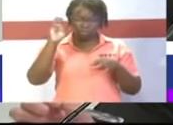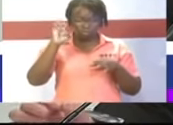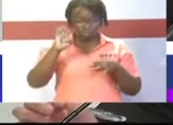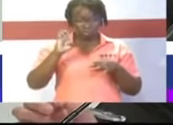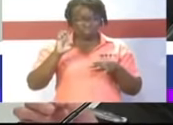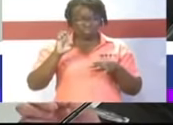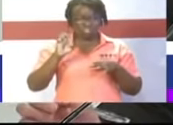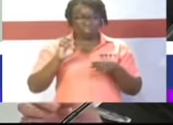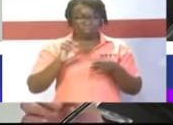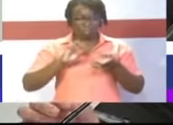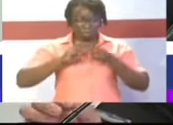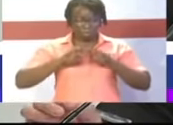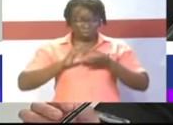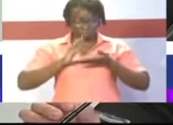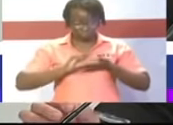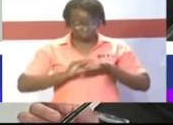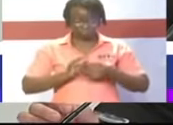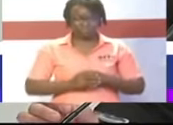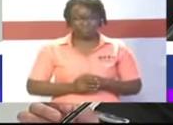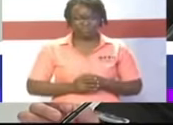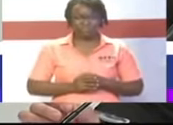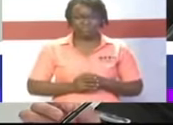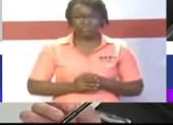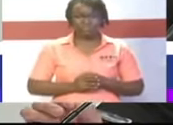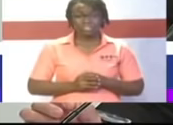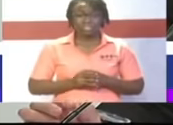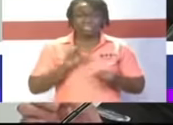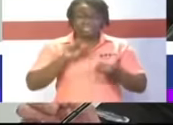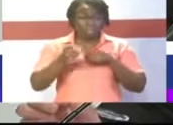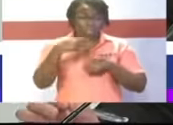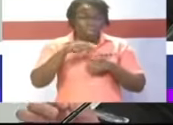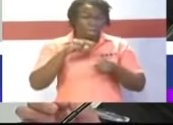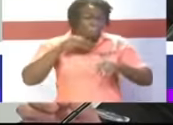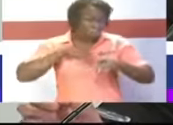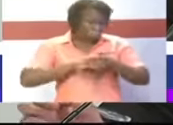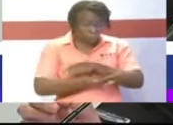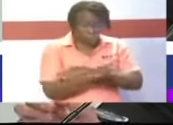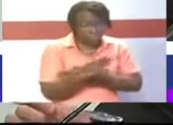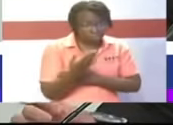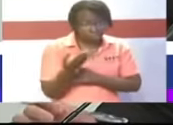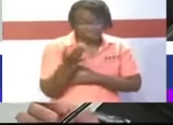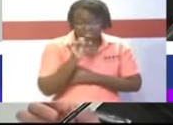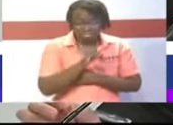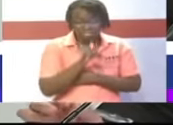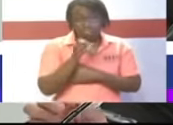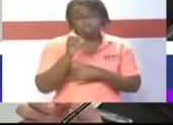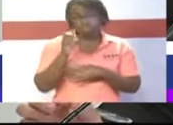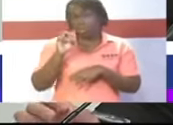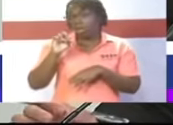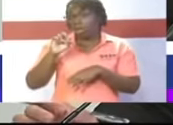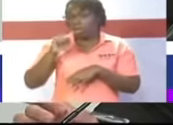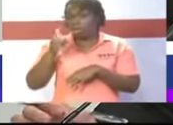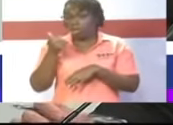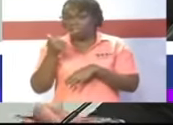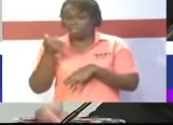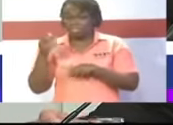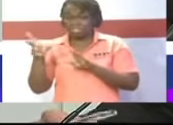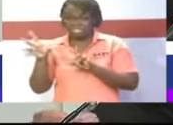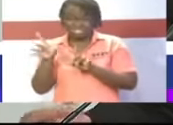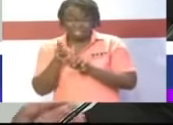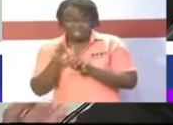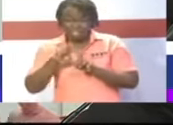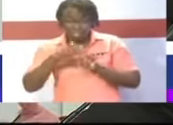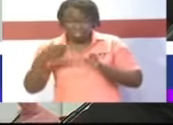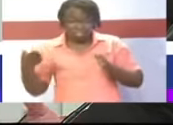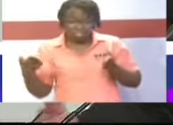and wonderful diseases. So I say weird and wonderful because it's not necessarily my specialty about primary immunodeficiencies.